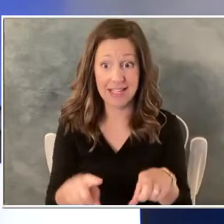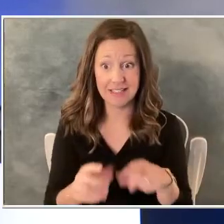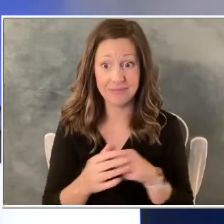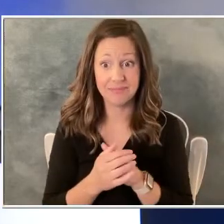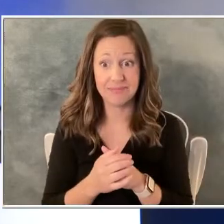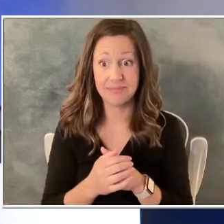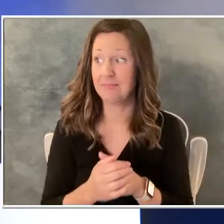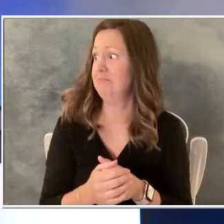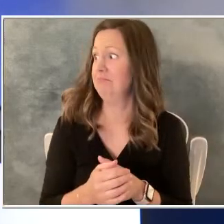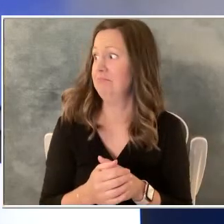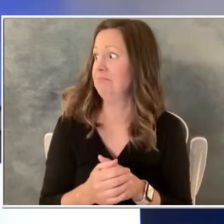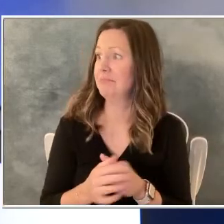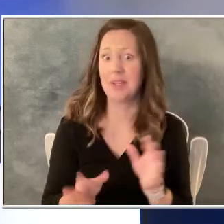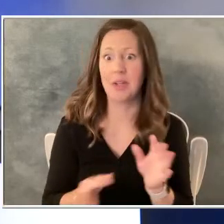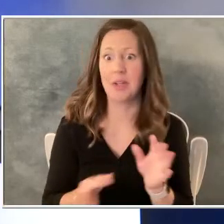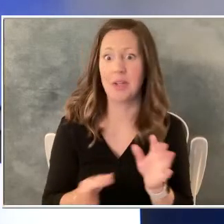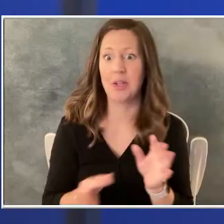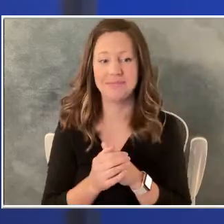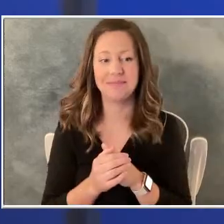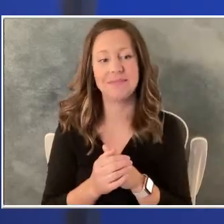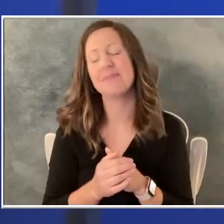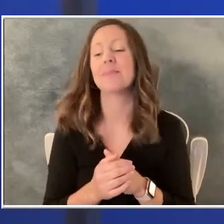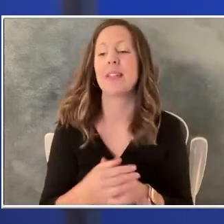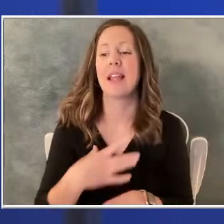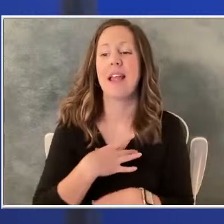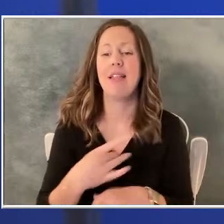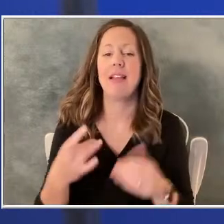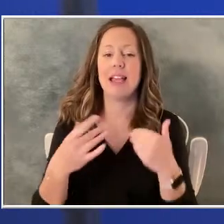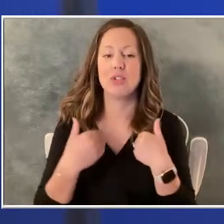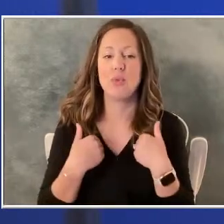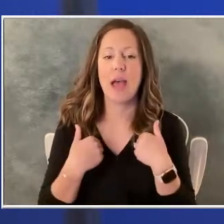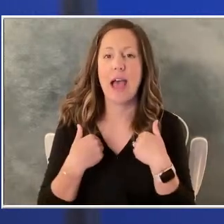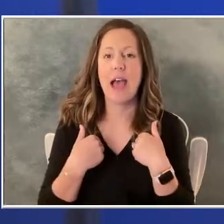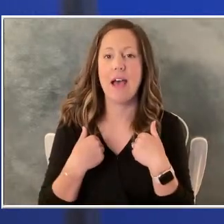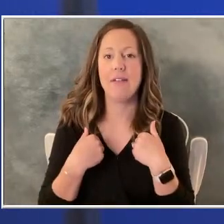simple as that. We like to have the affected individual